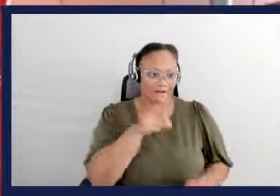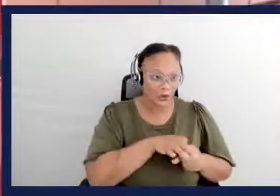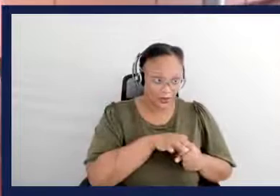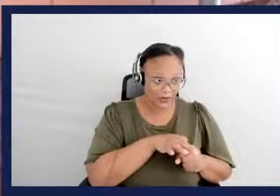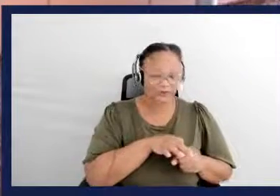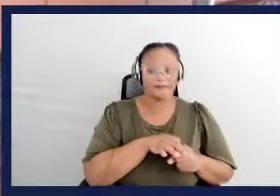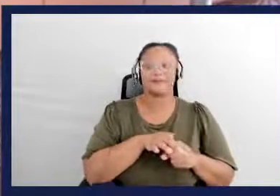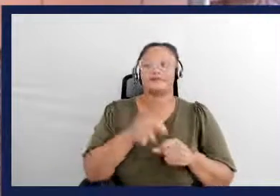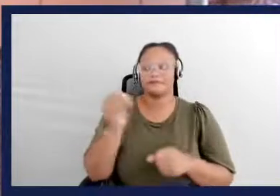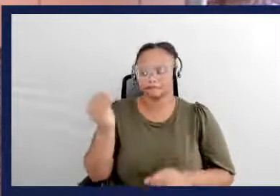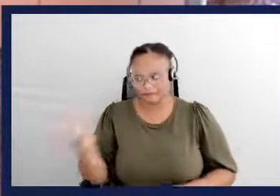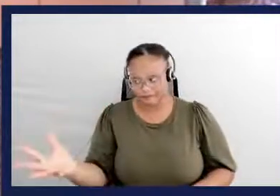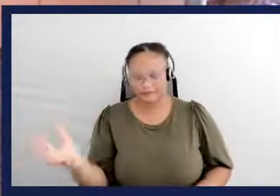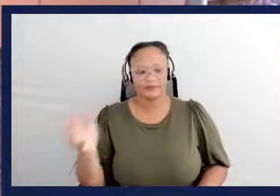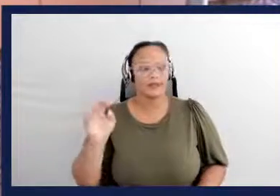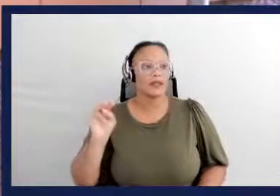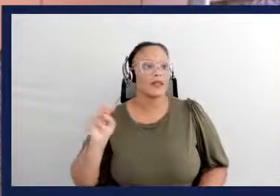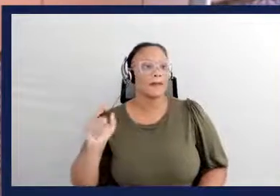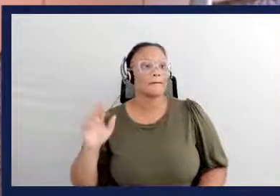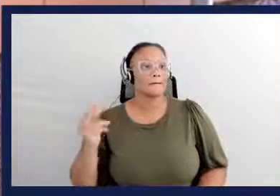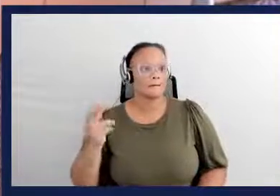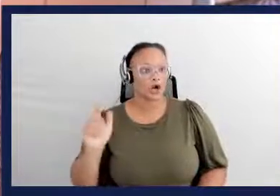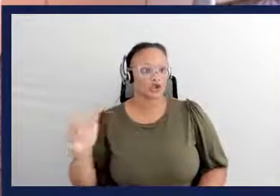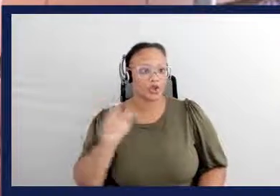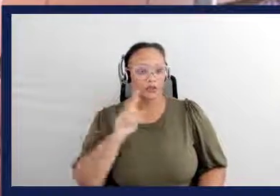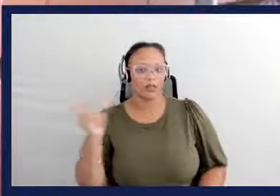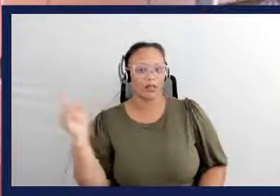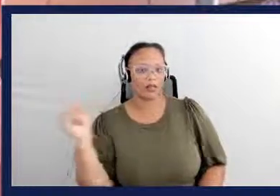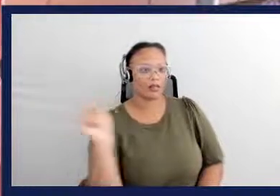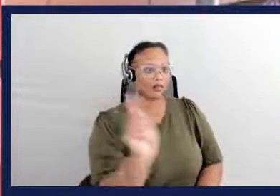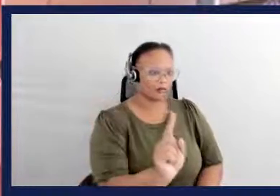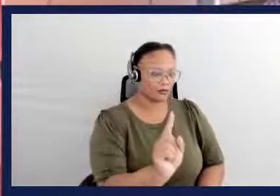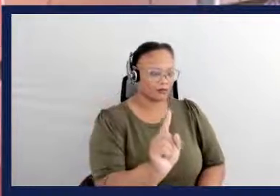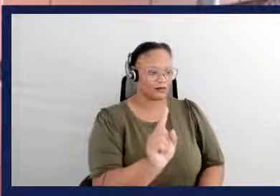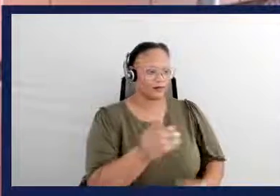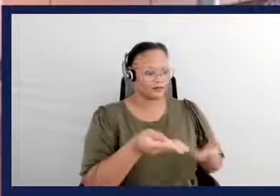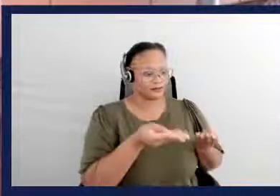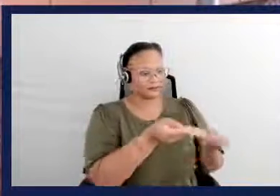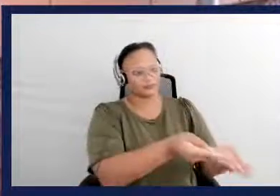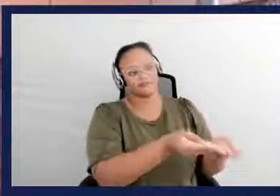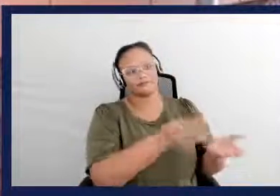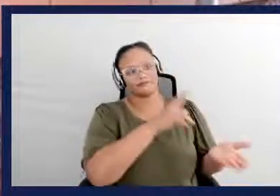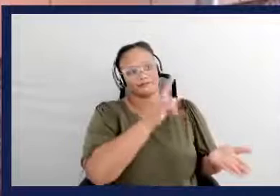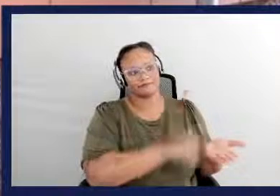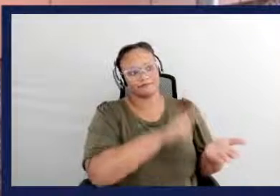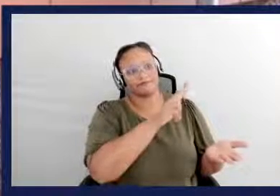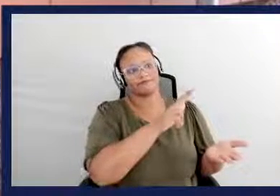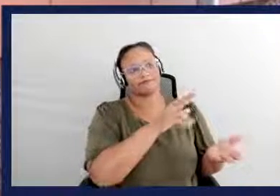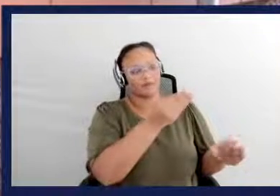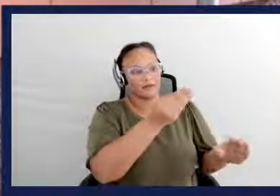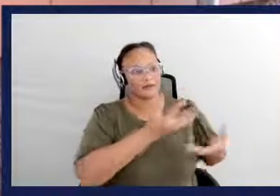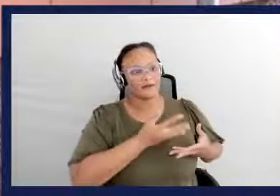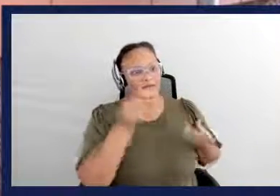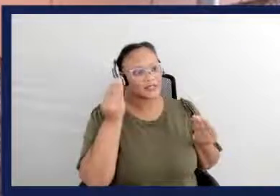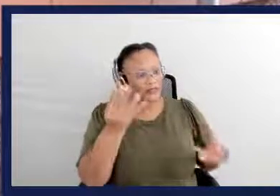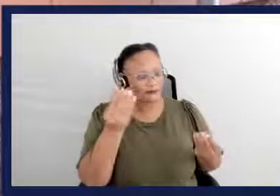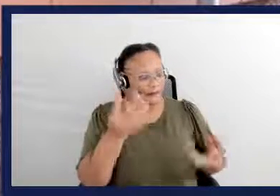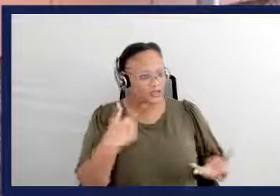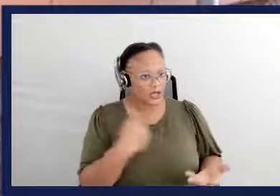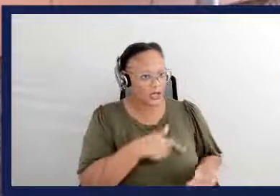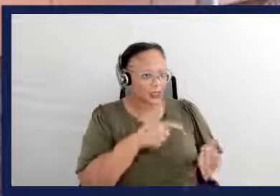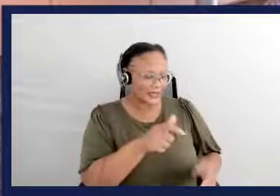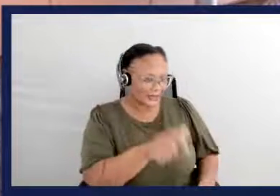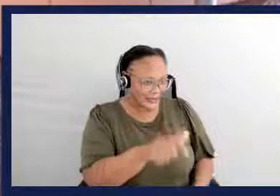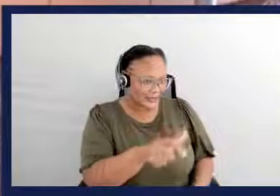that will go out and then have that voter sign an affidavit, provide us some of that information that we would then be able to provide them